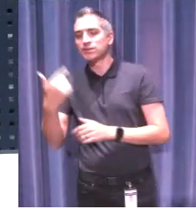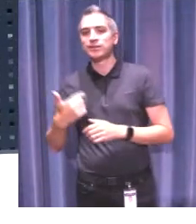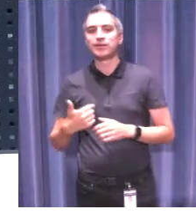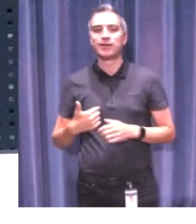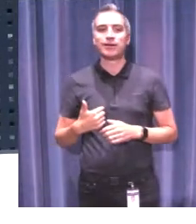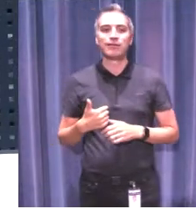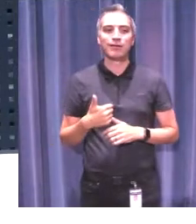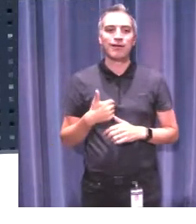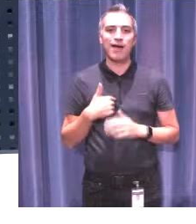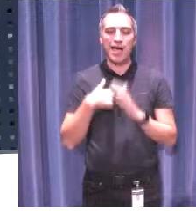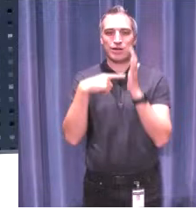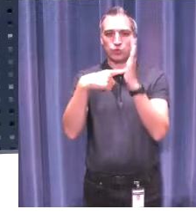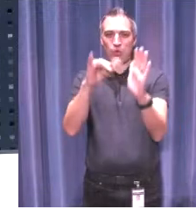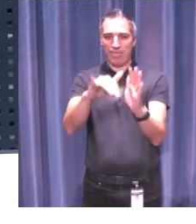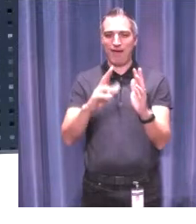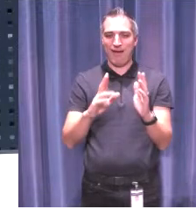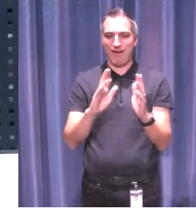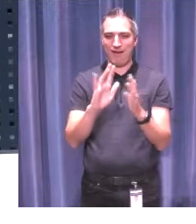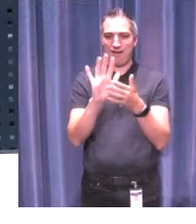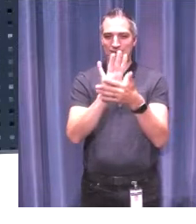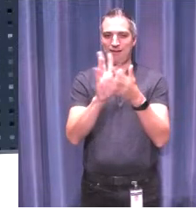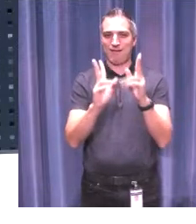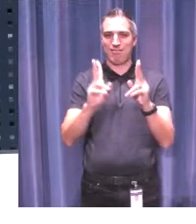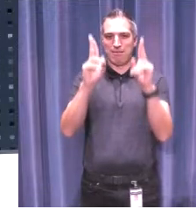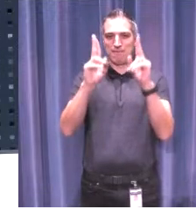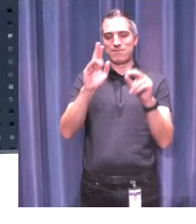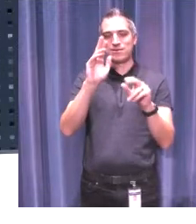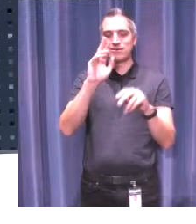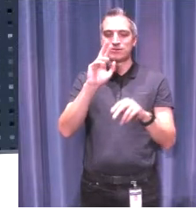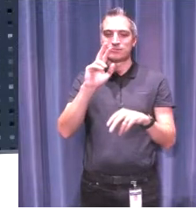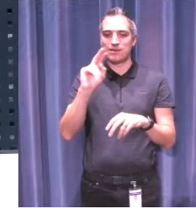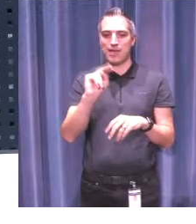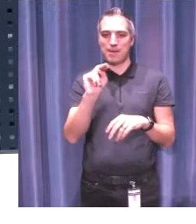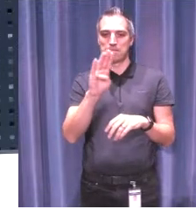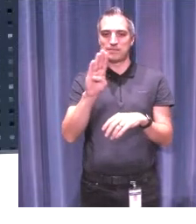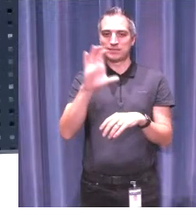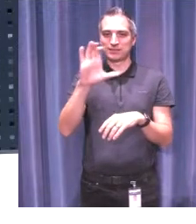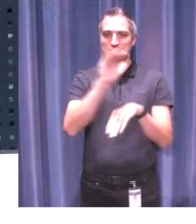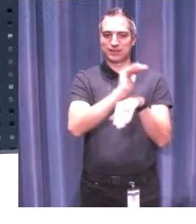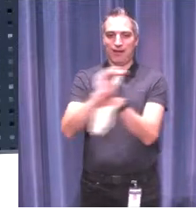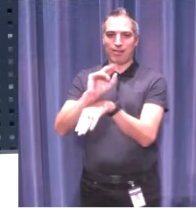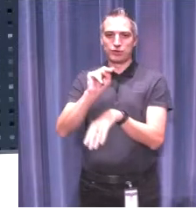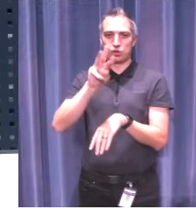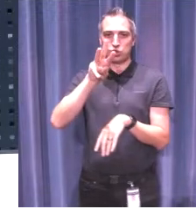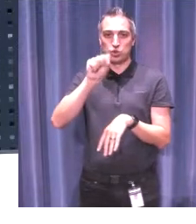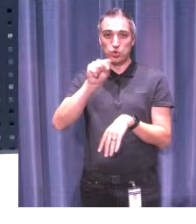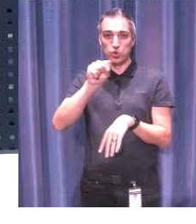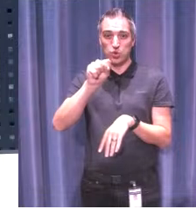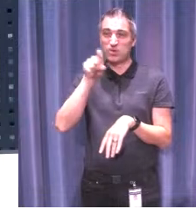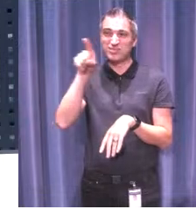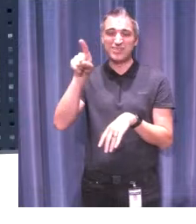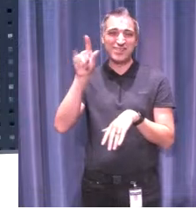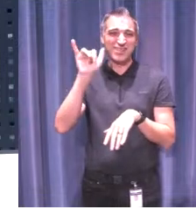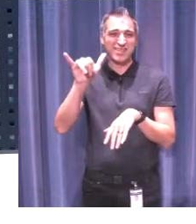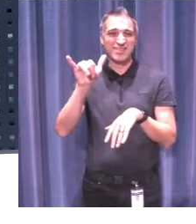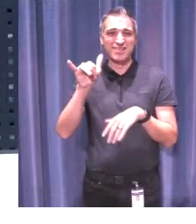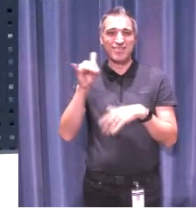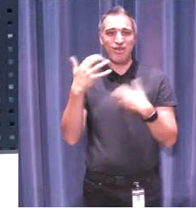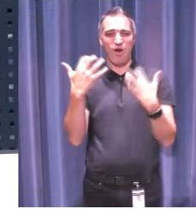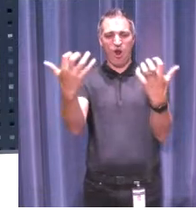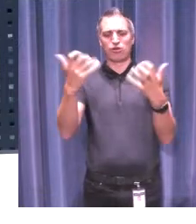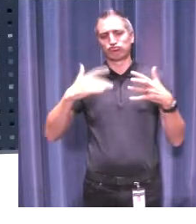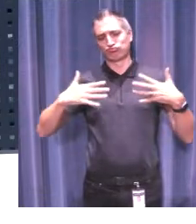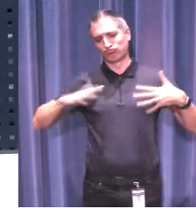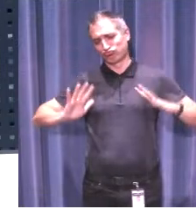I showed that clip of the NBC Nightly News, and the place burst into applause. I